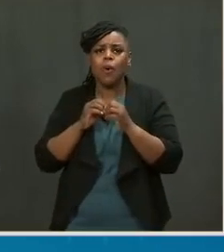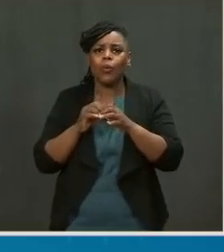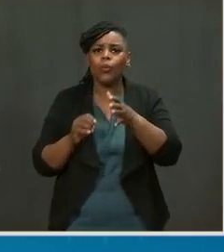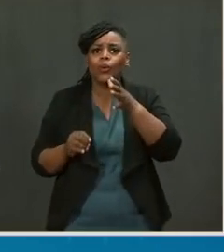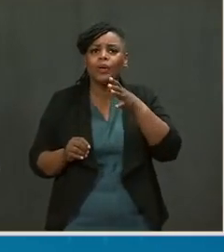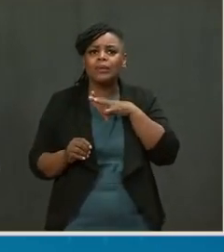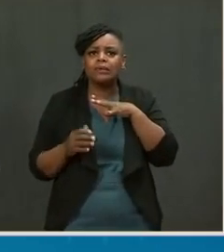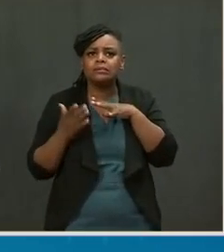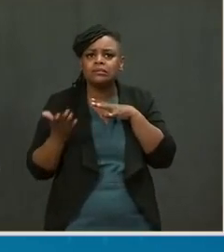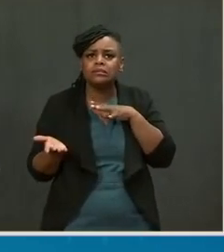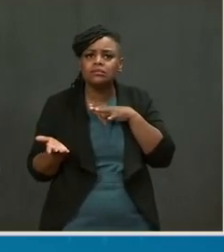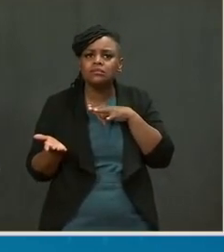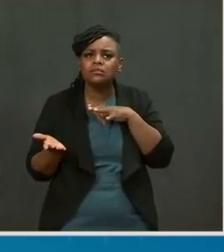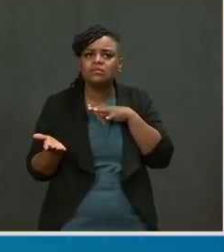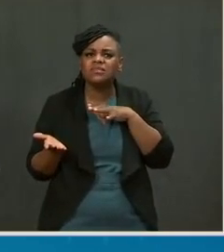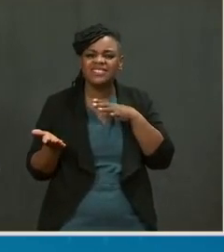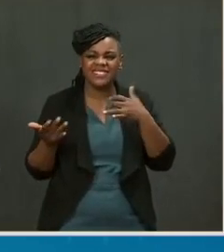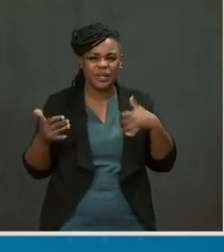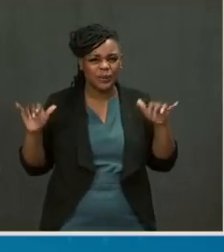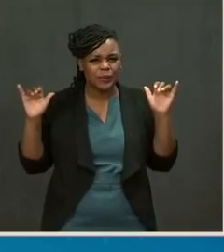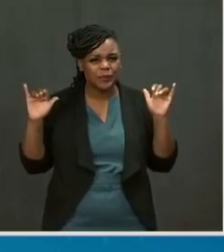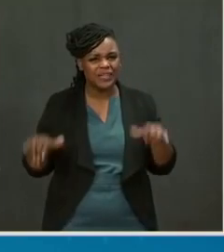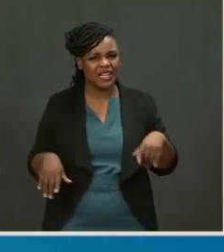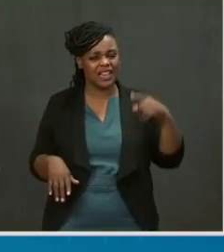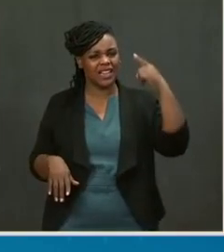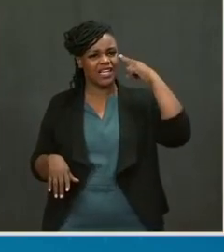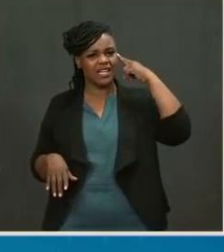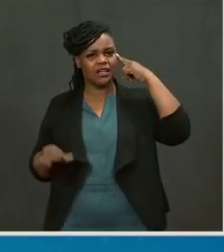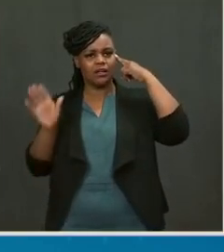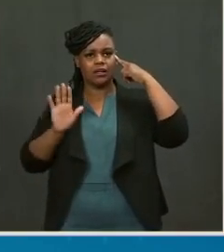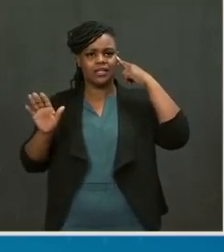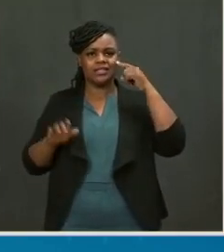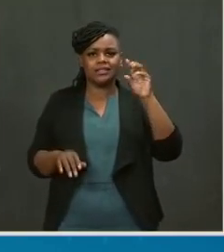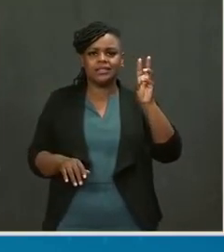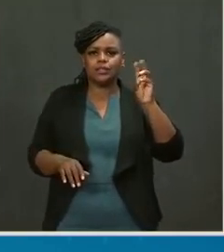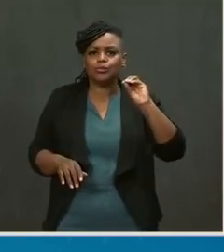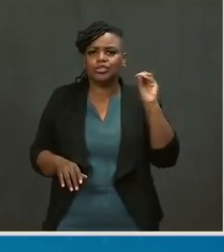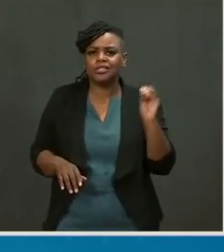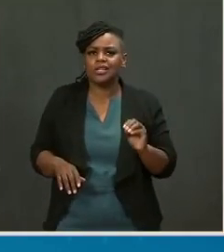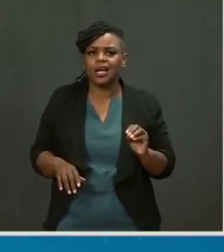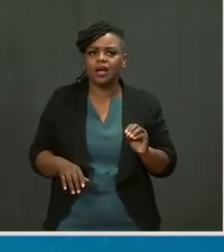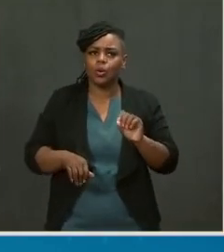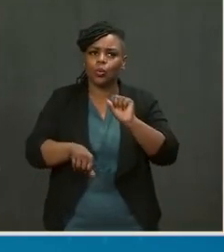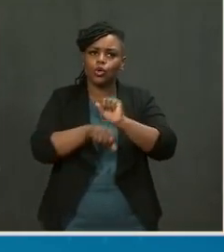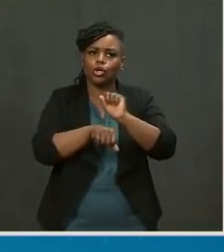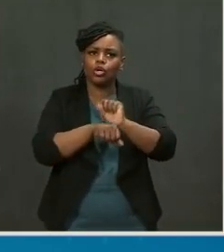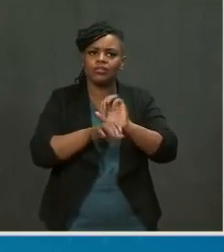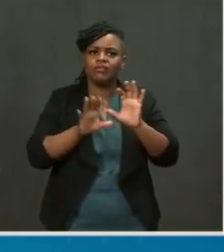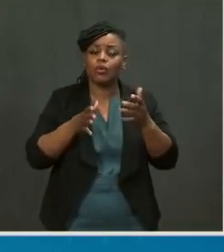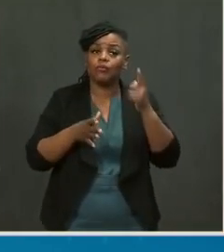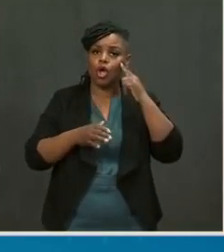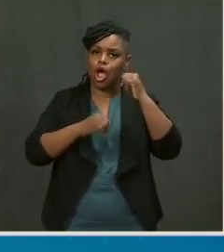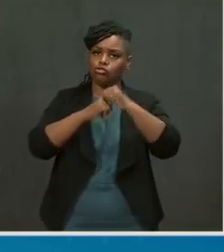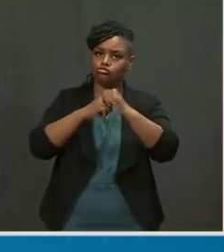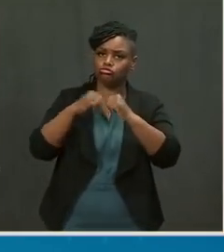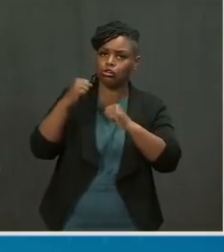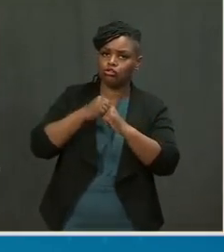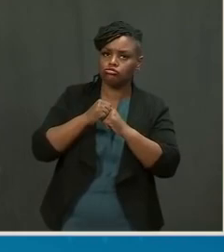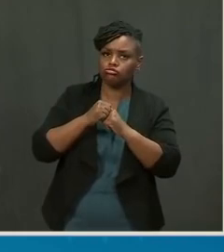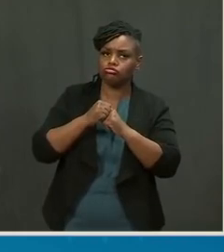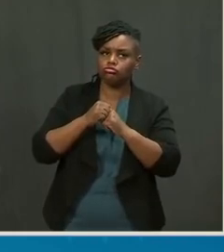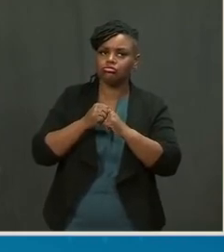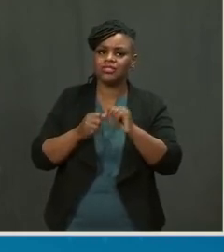still only, I think I'm told something like only 6% of the workforce in the building trades are women workers, but